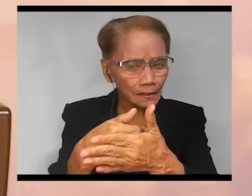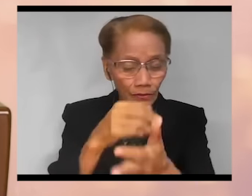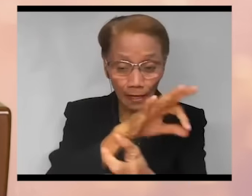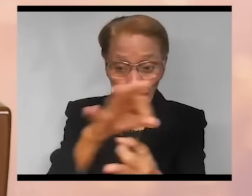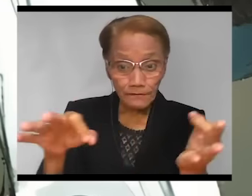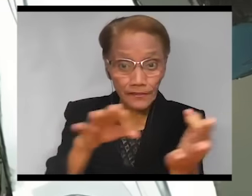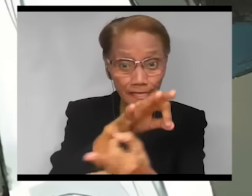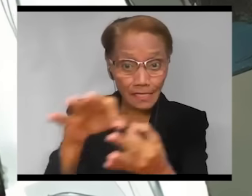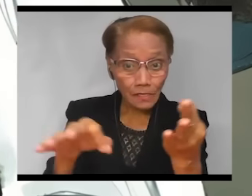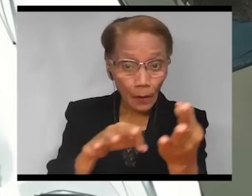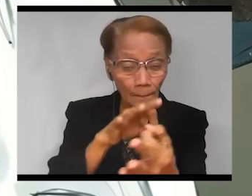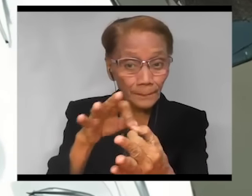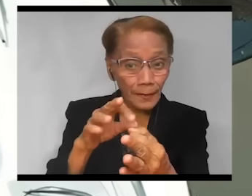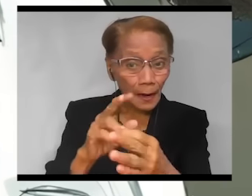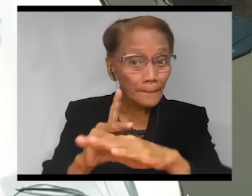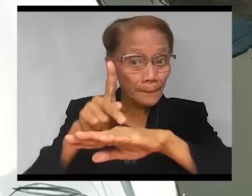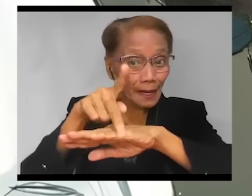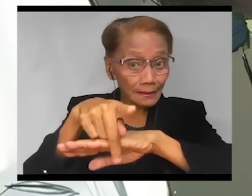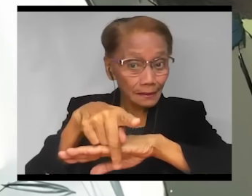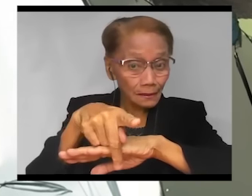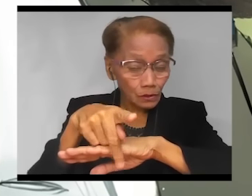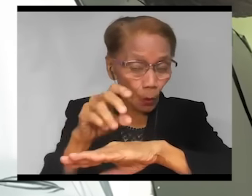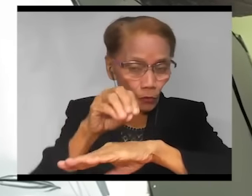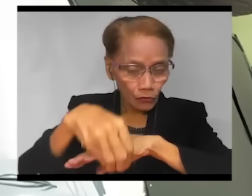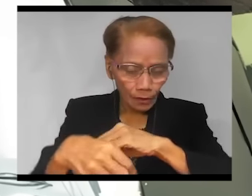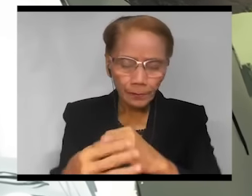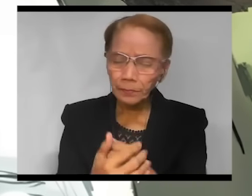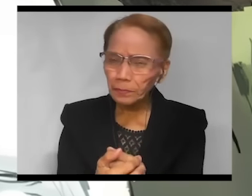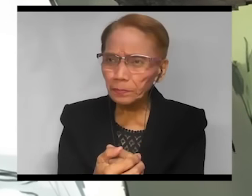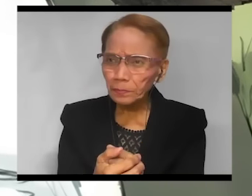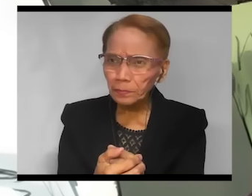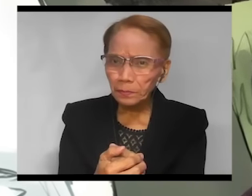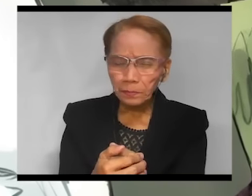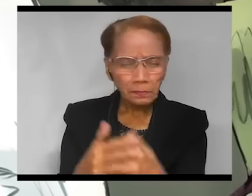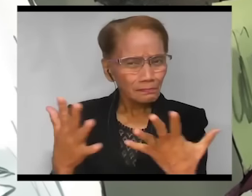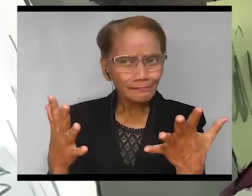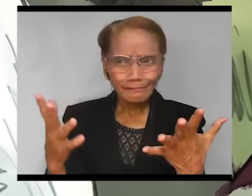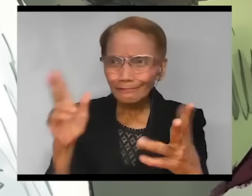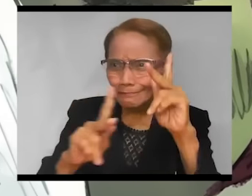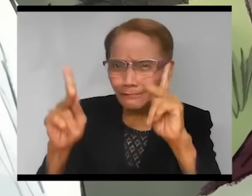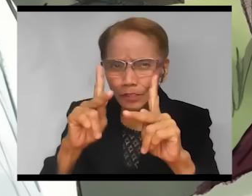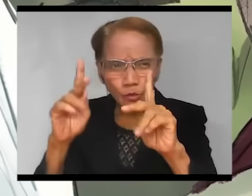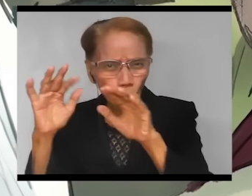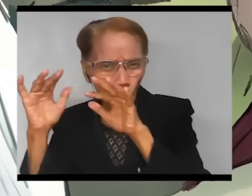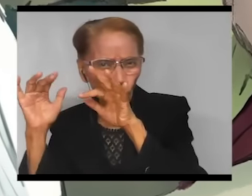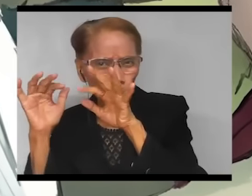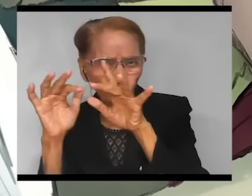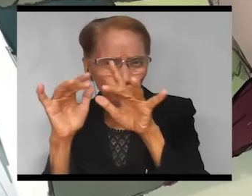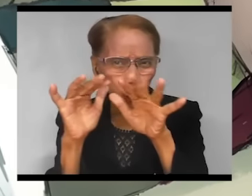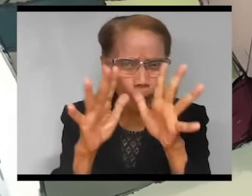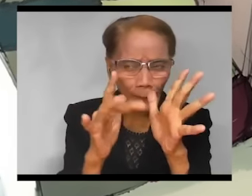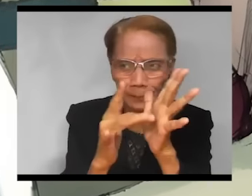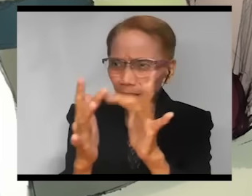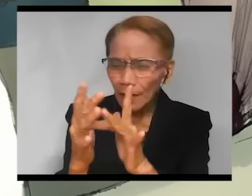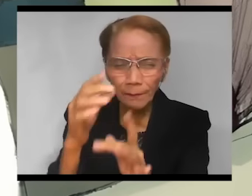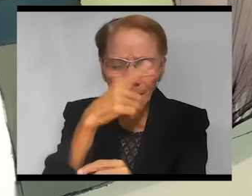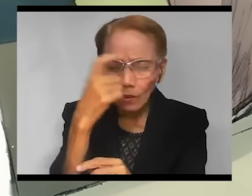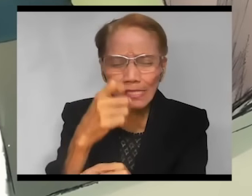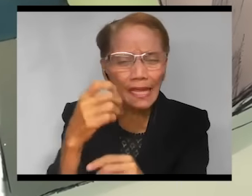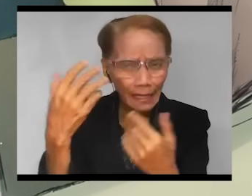Passover, and people were flocking to Jesus, for they had seen the